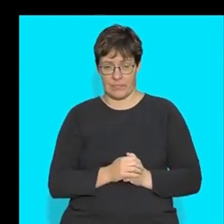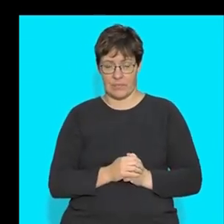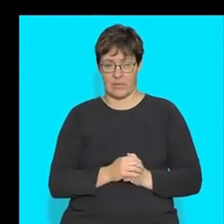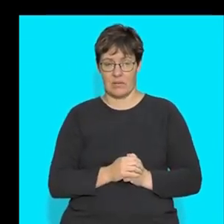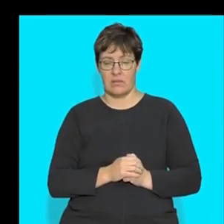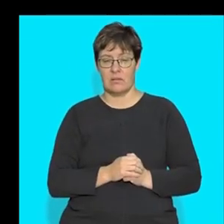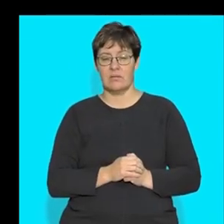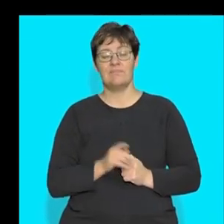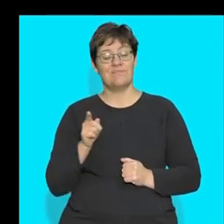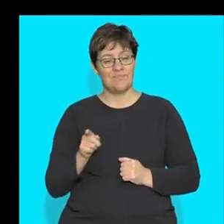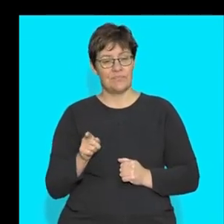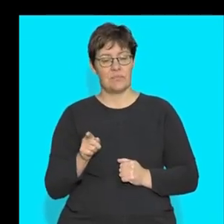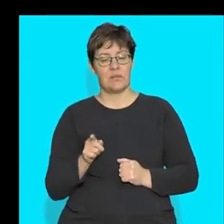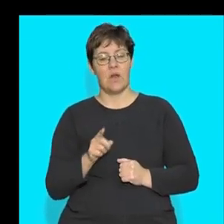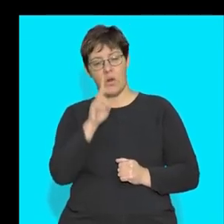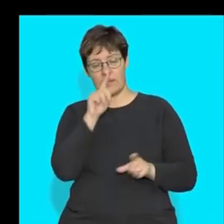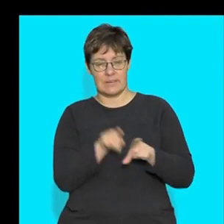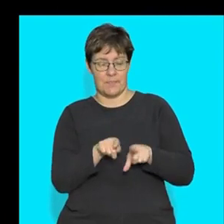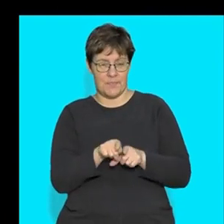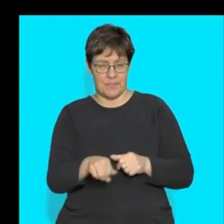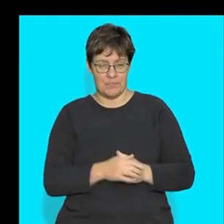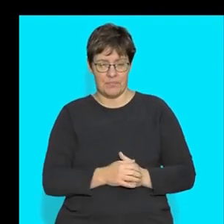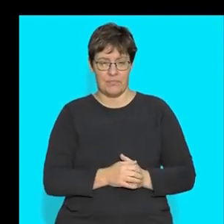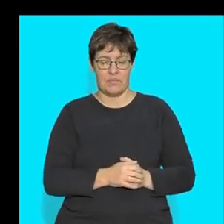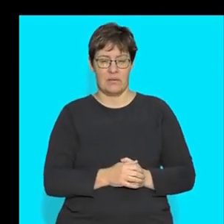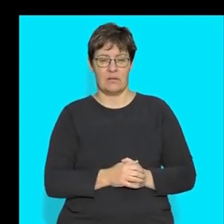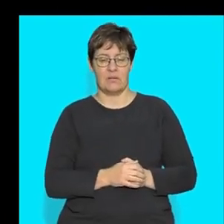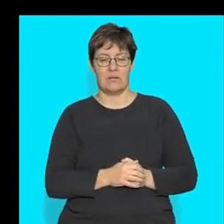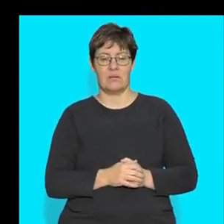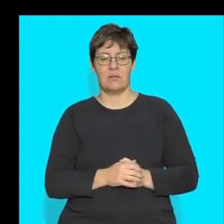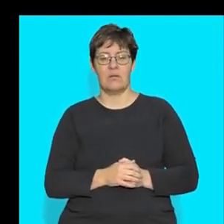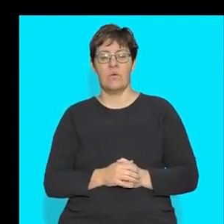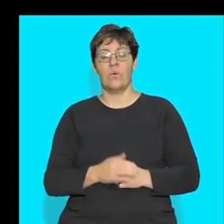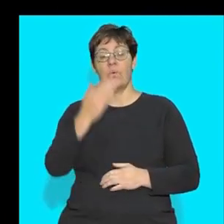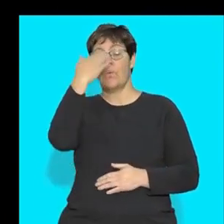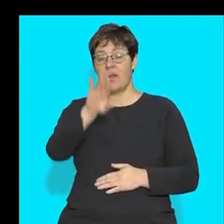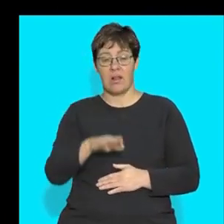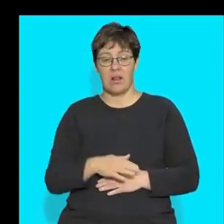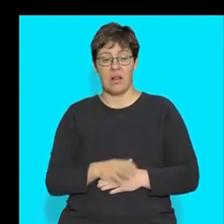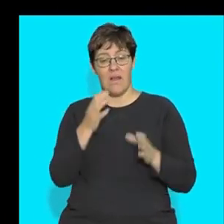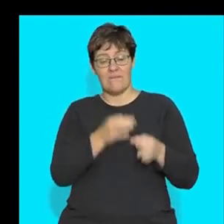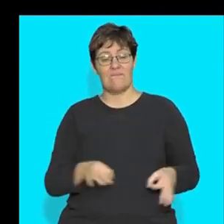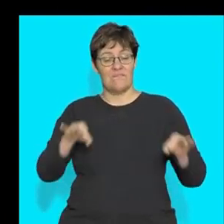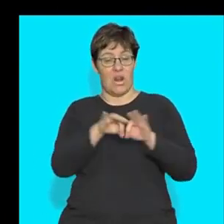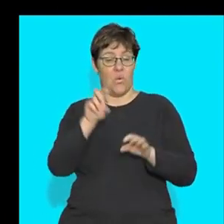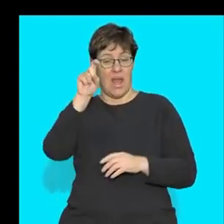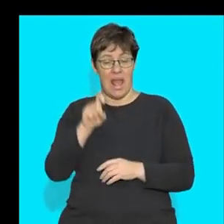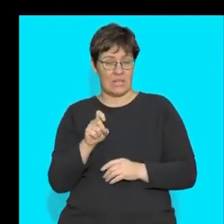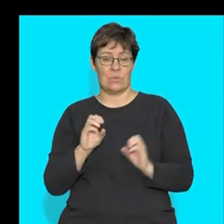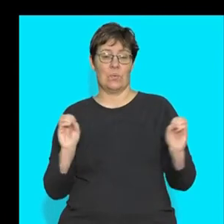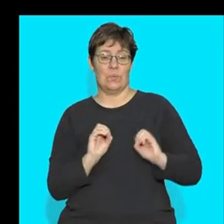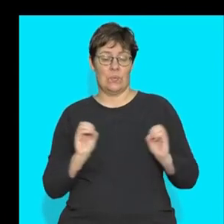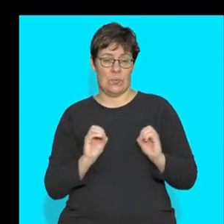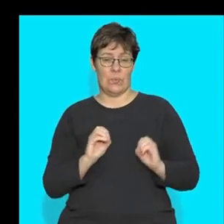the end. So this will then look like that, right? So since we know that there are no values for x